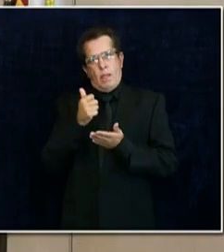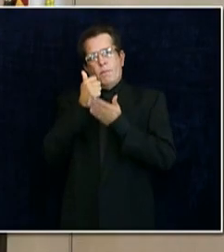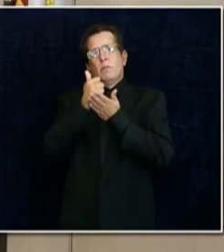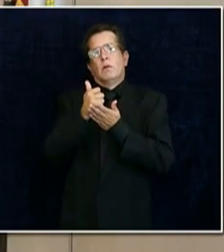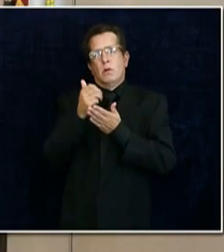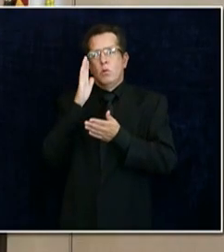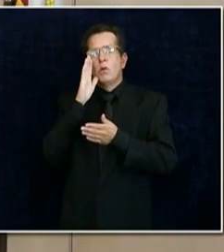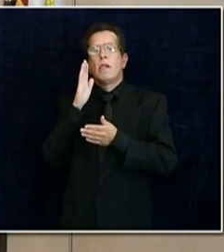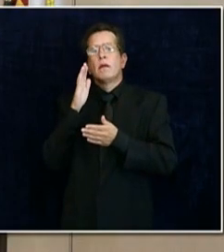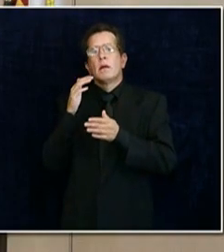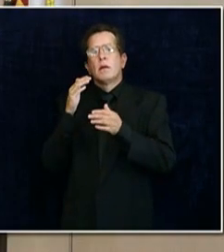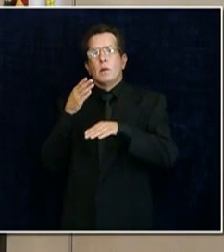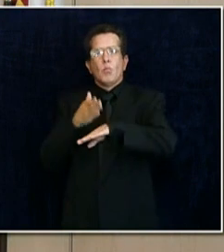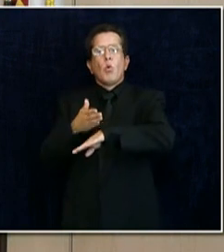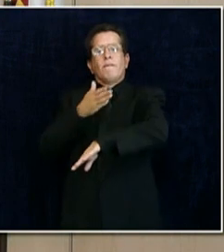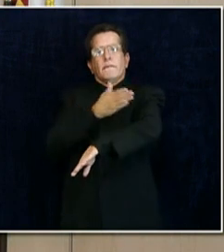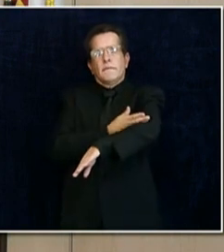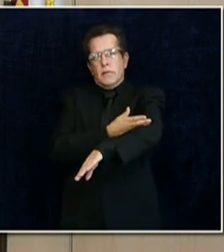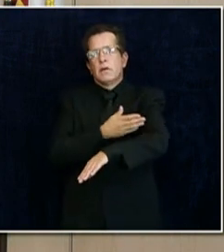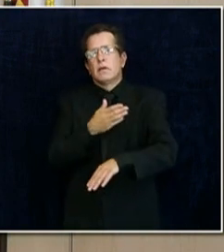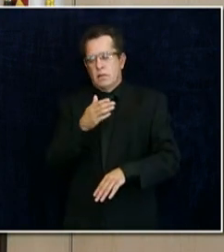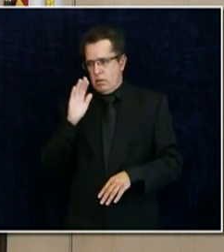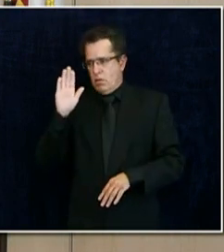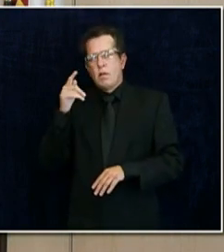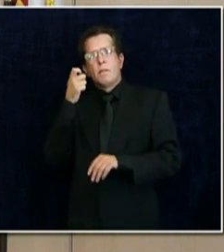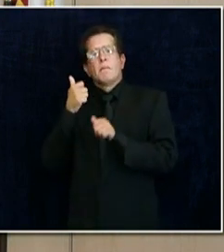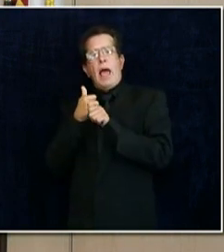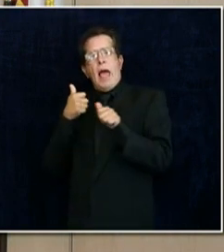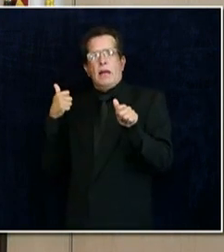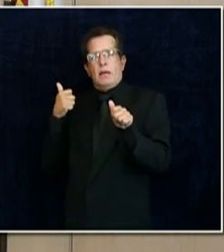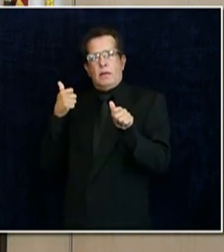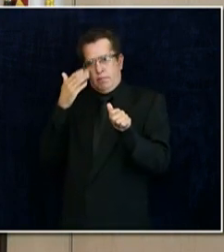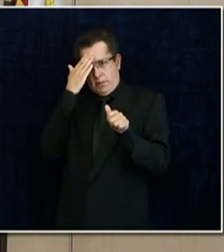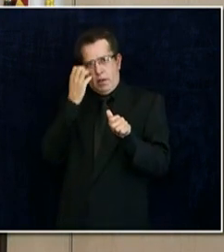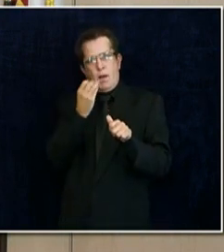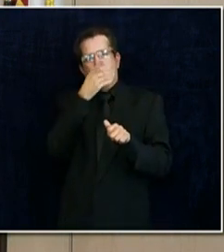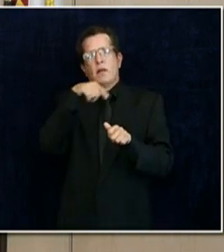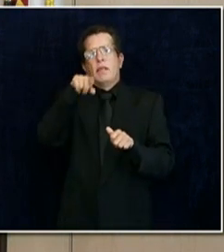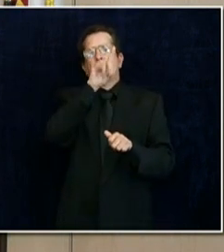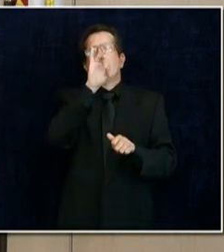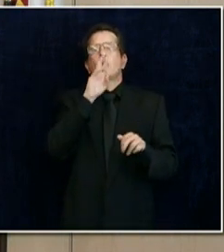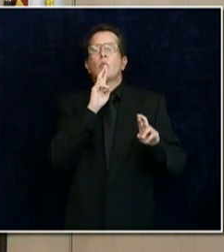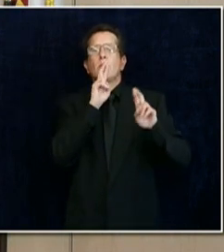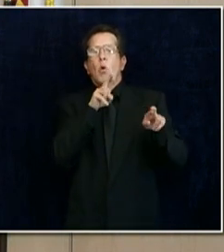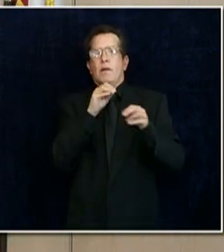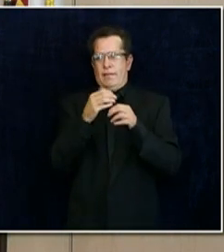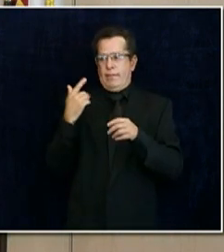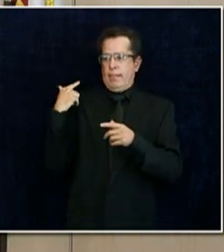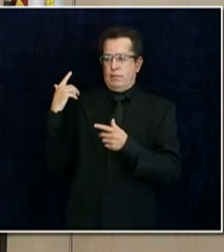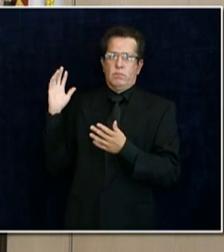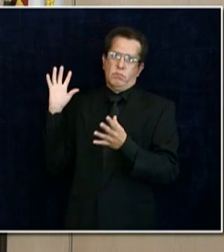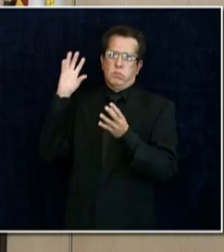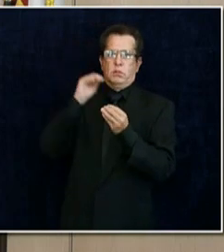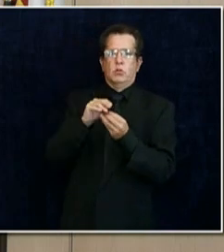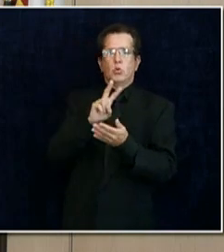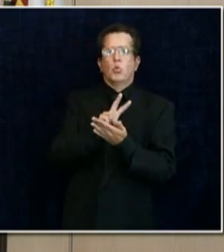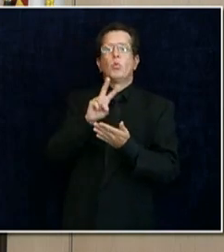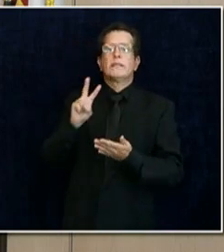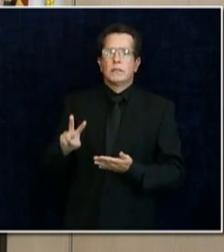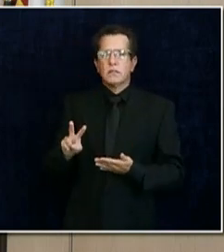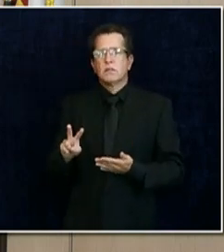currently present because of the increased number of cases reported over the last 2 weeks. As a